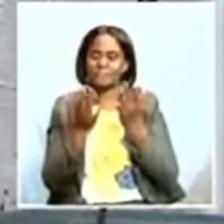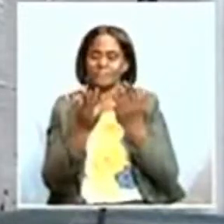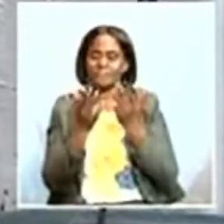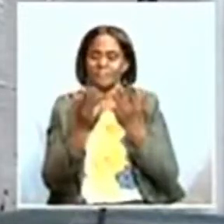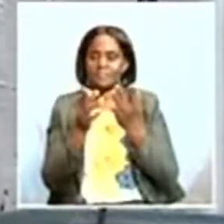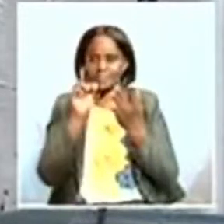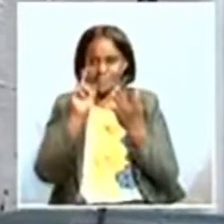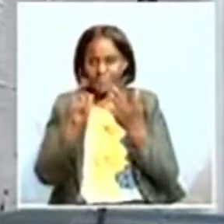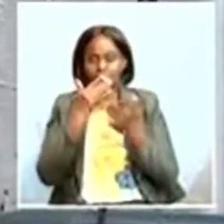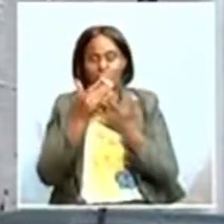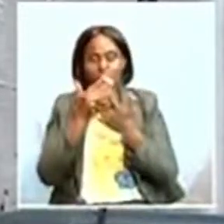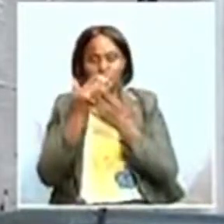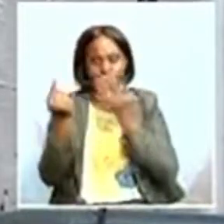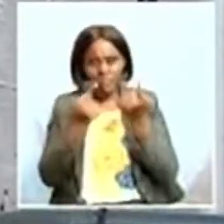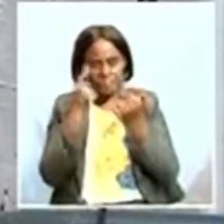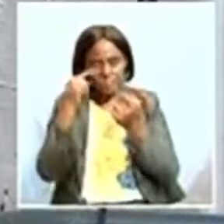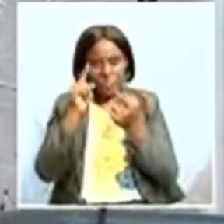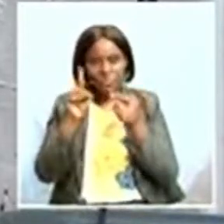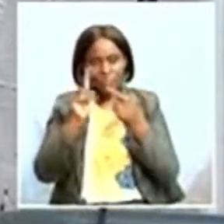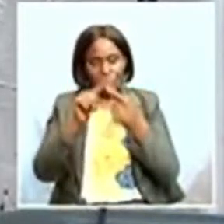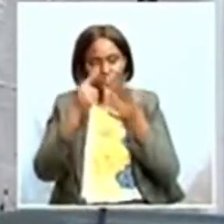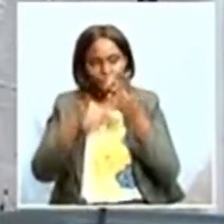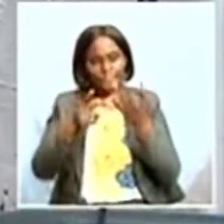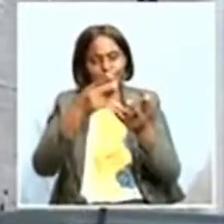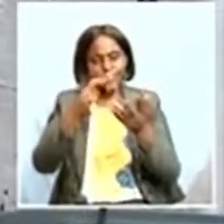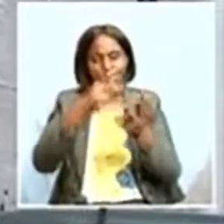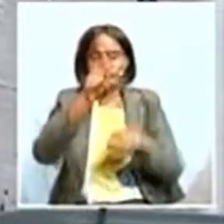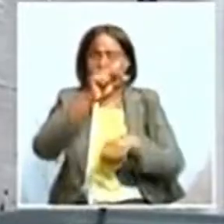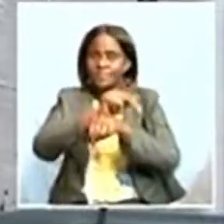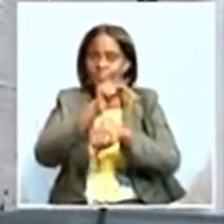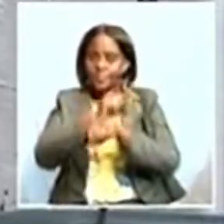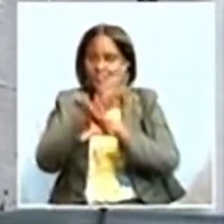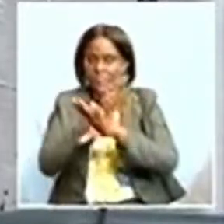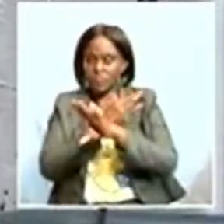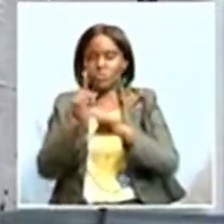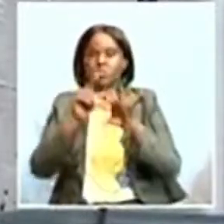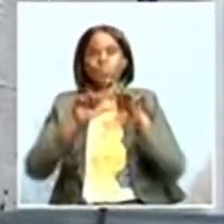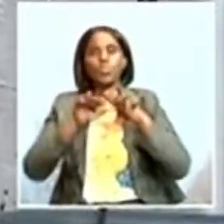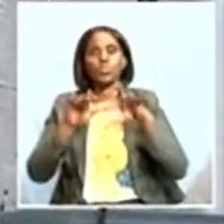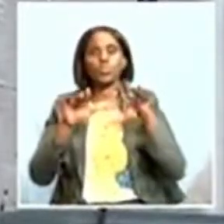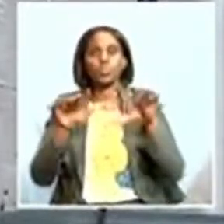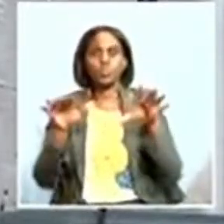The ideal situation should have been for you to pilot this project before you